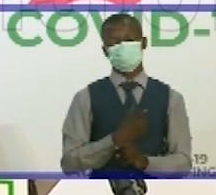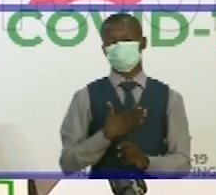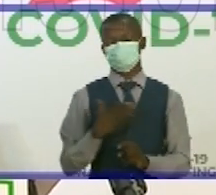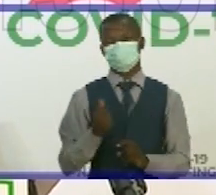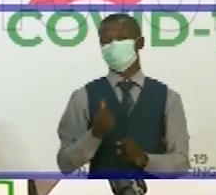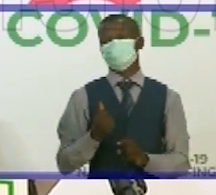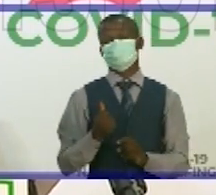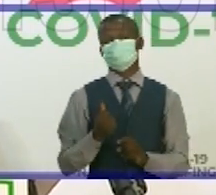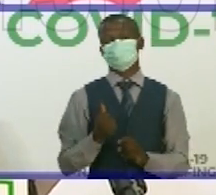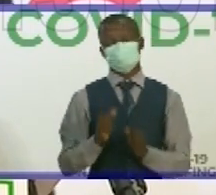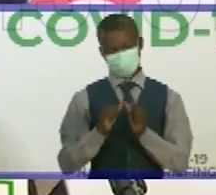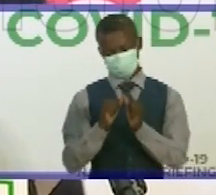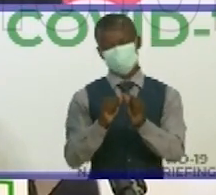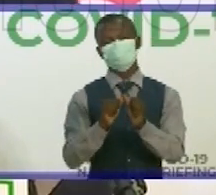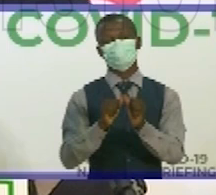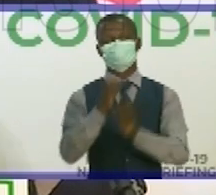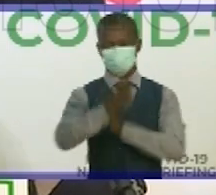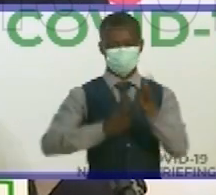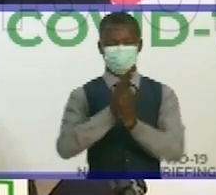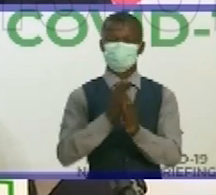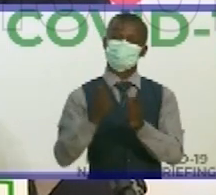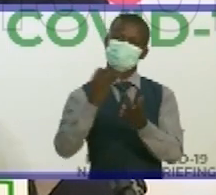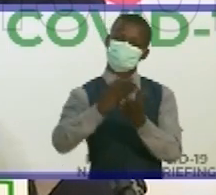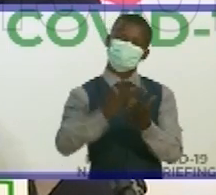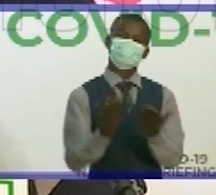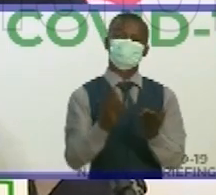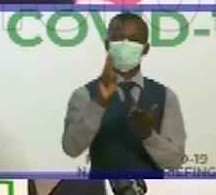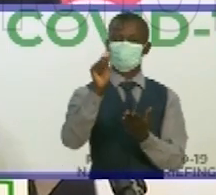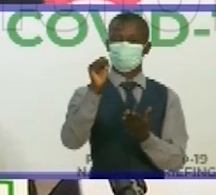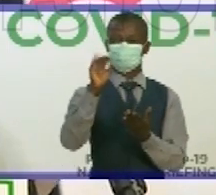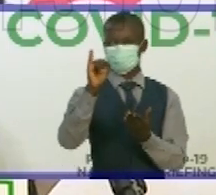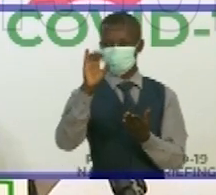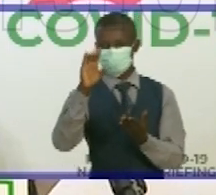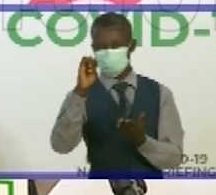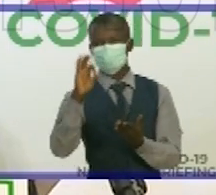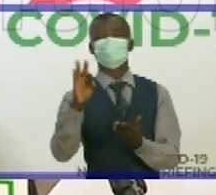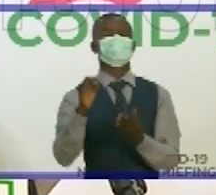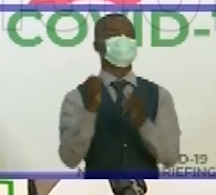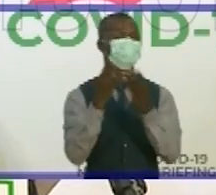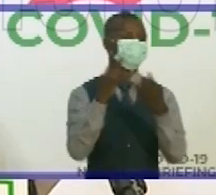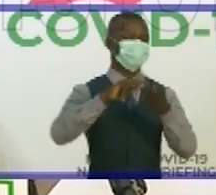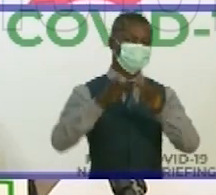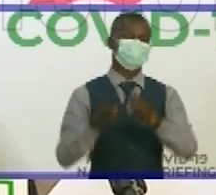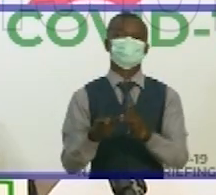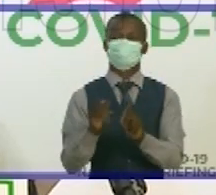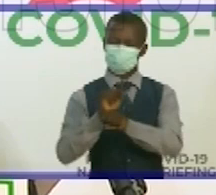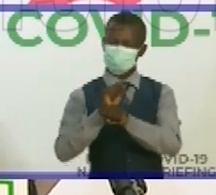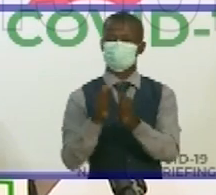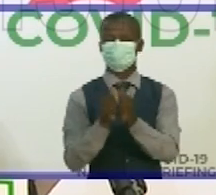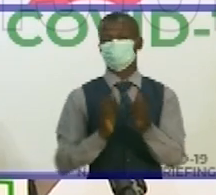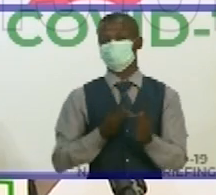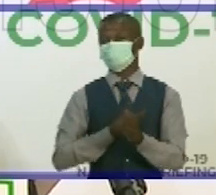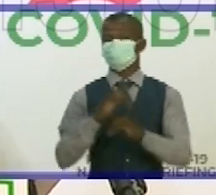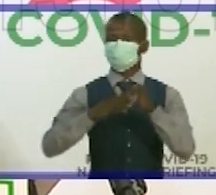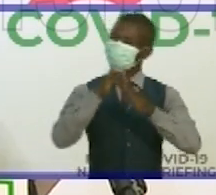forward. The Global Fund, UNICEF, so many other agencies have really been working with us to build up testing. Of course, the